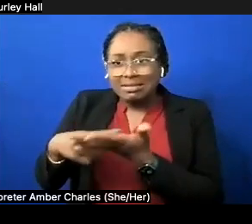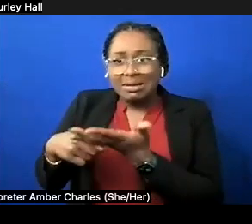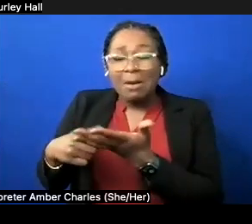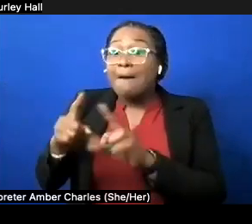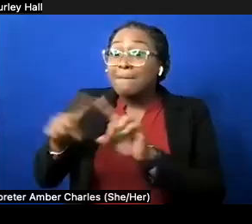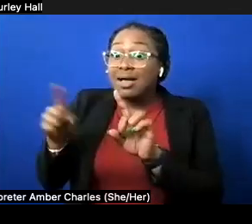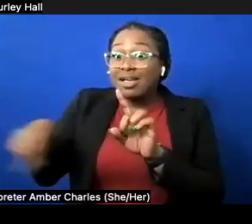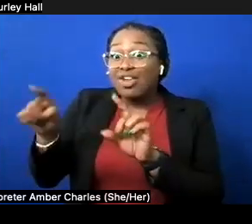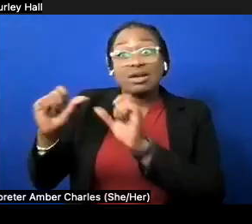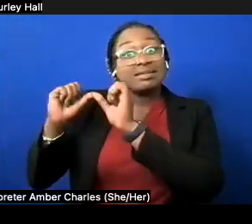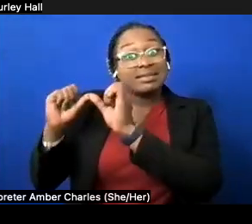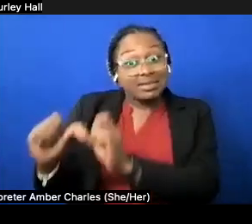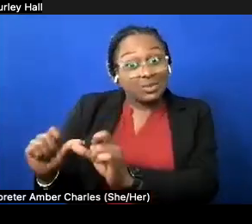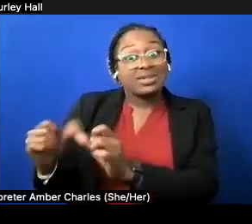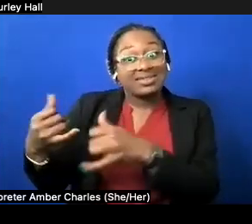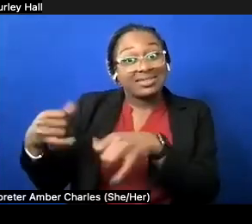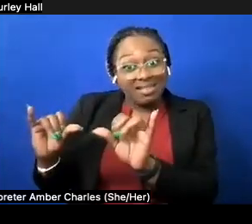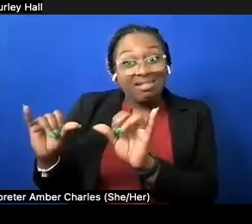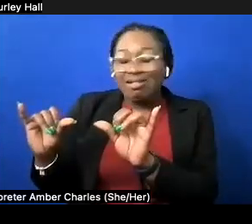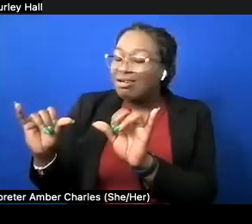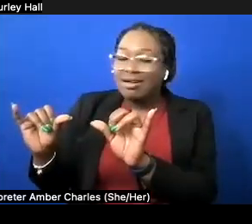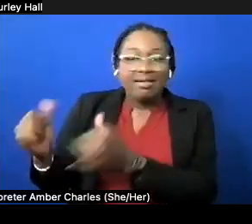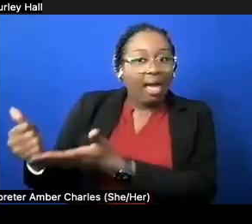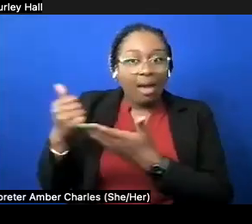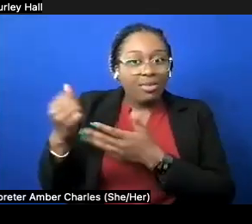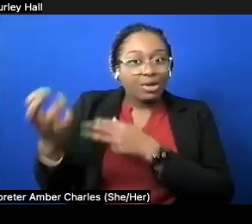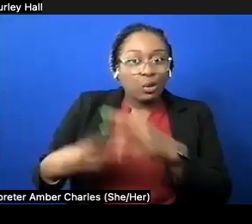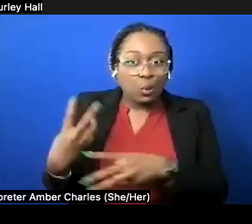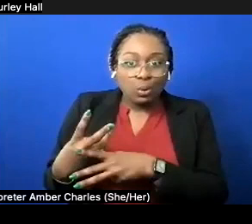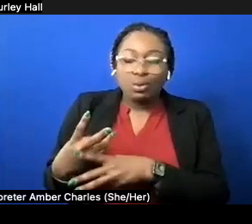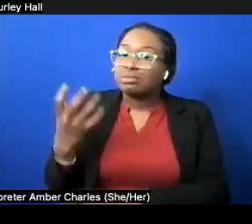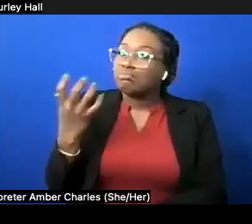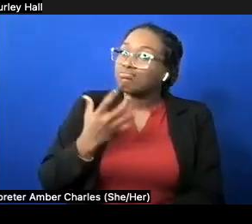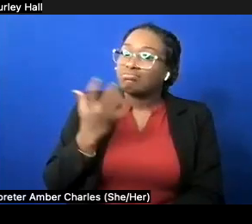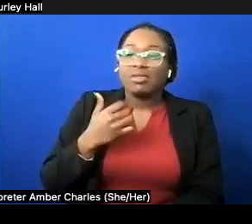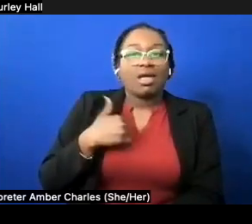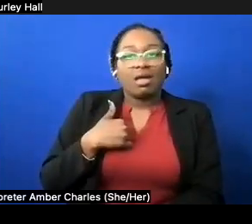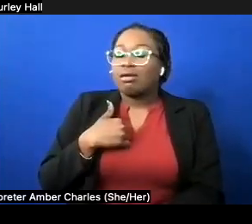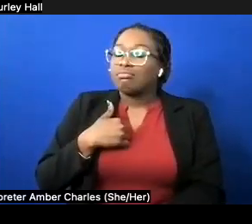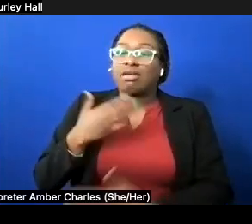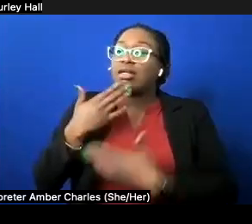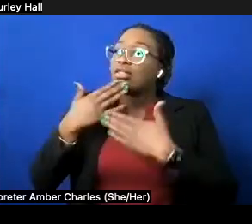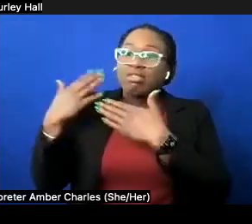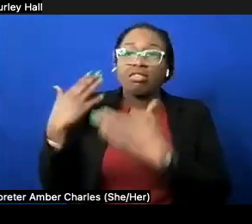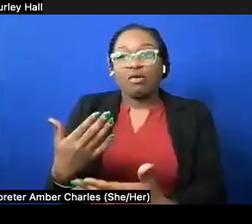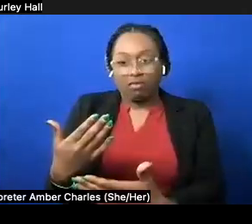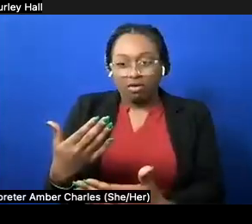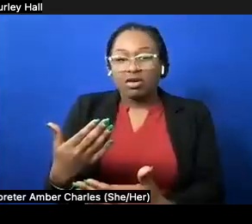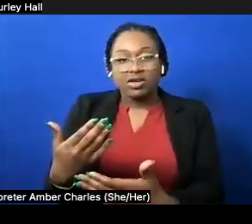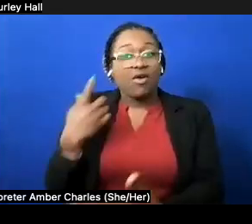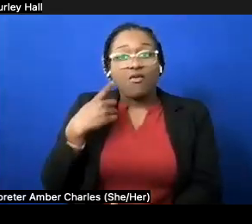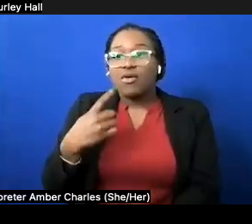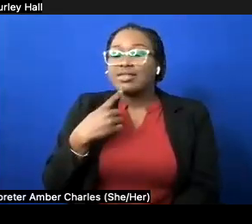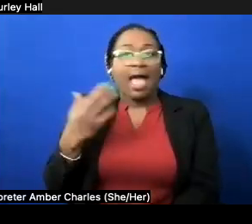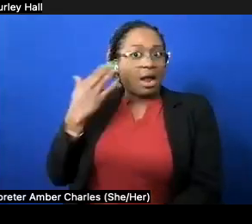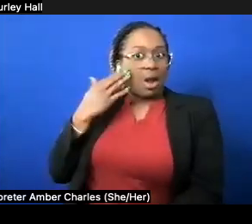they are a continual light for me in this world. And I am just so thankful to just to say that I know